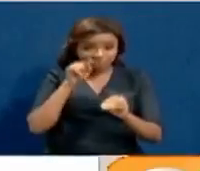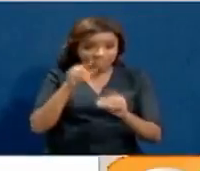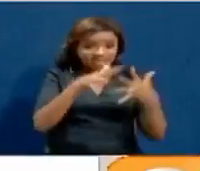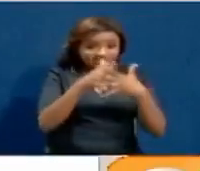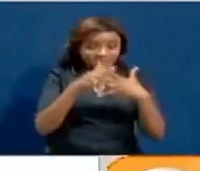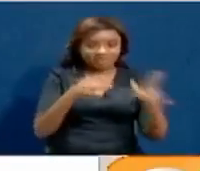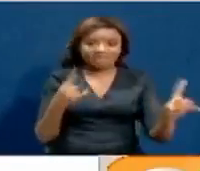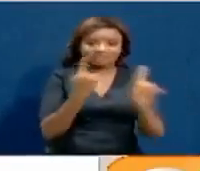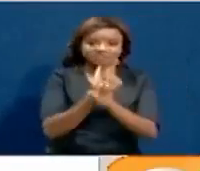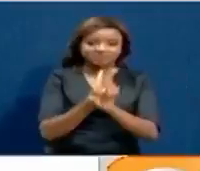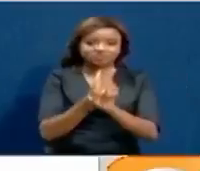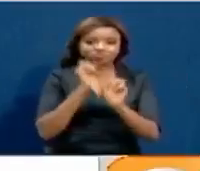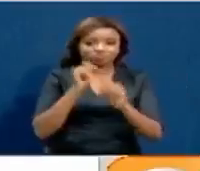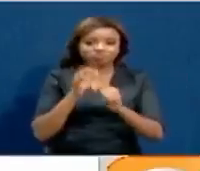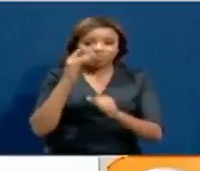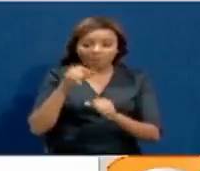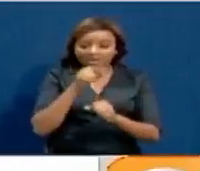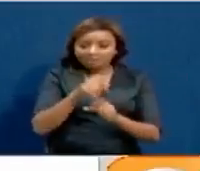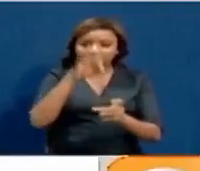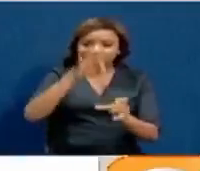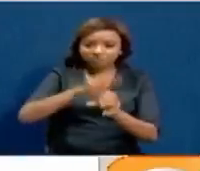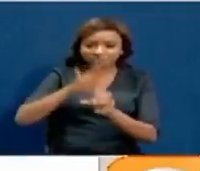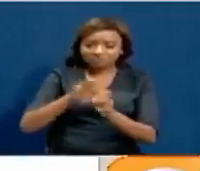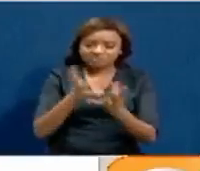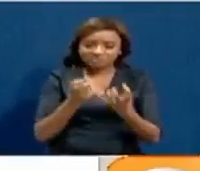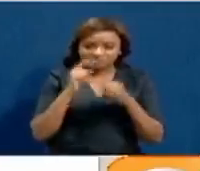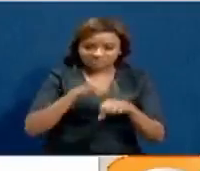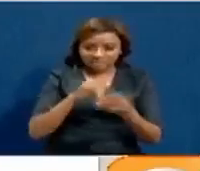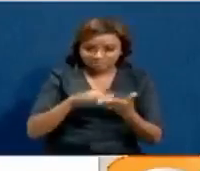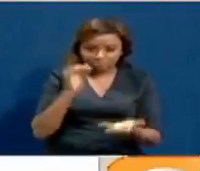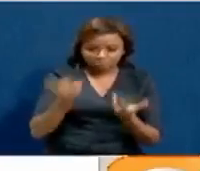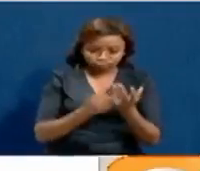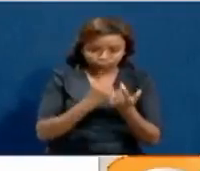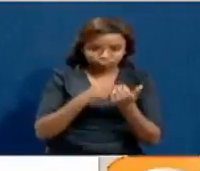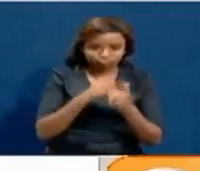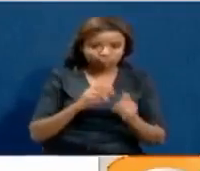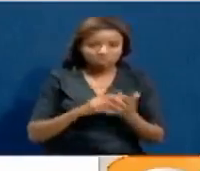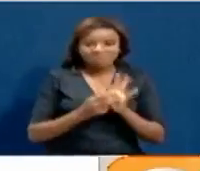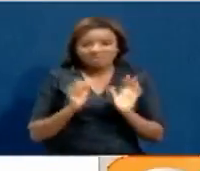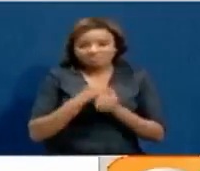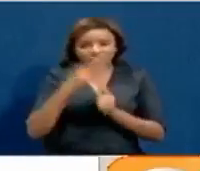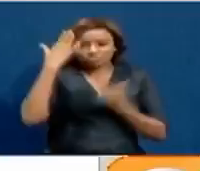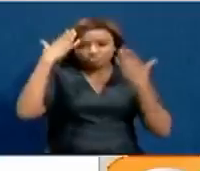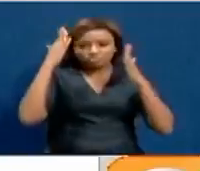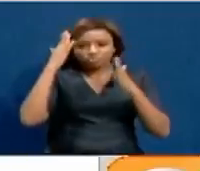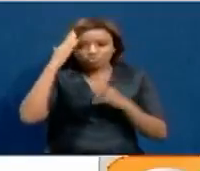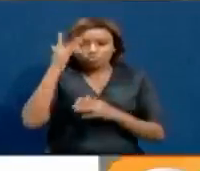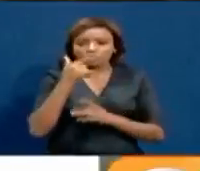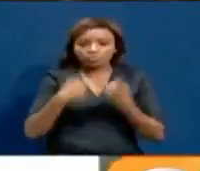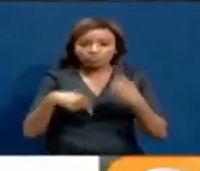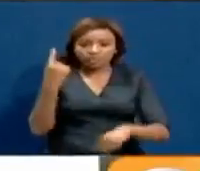the mailed-in ballots could take longer to count, making it more difficult for an early prediction of the winner.